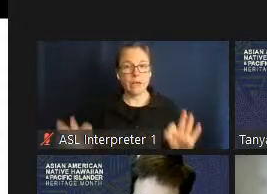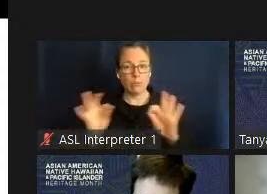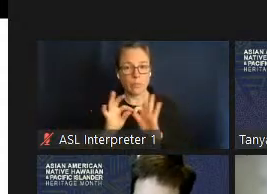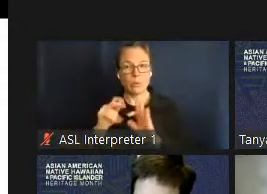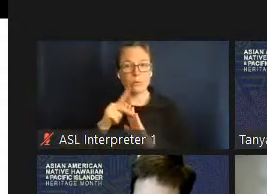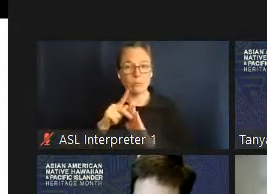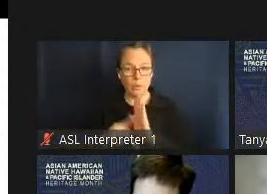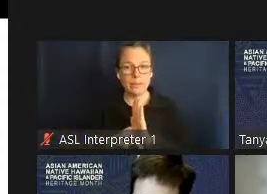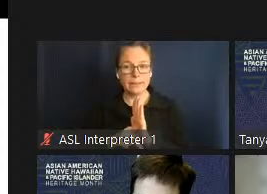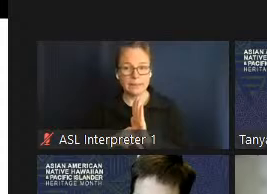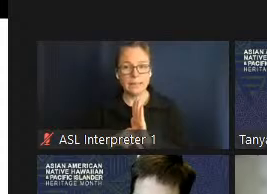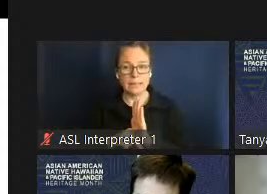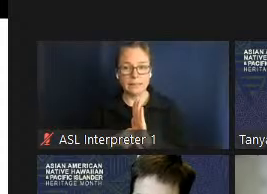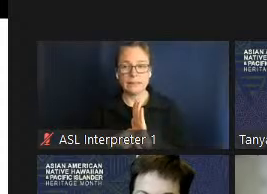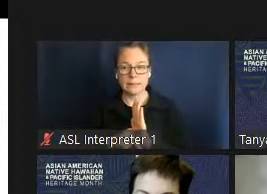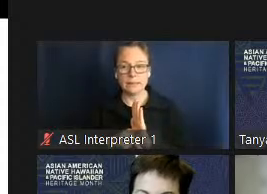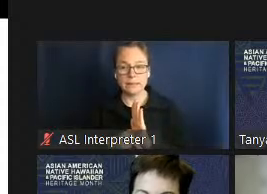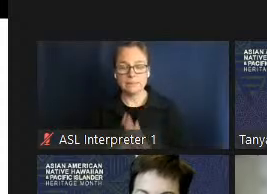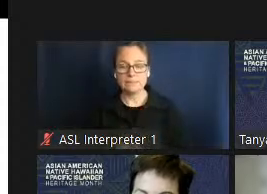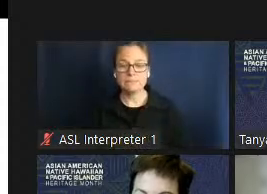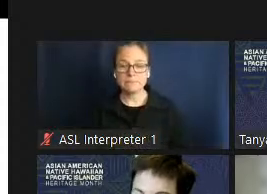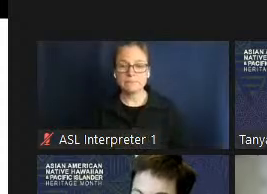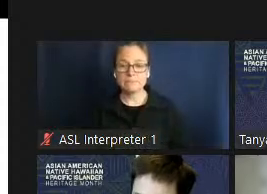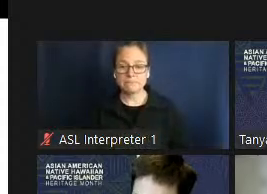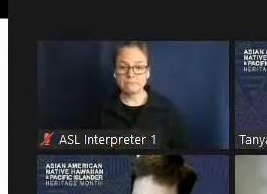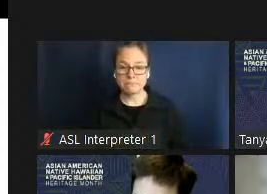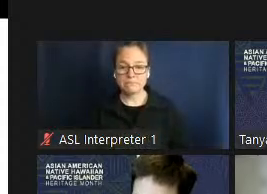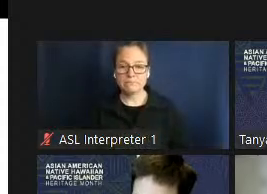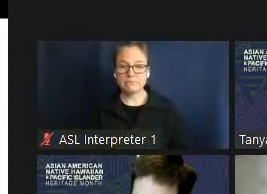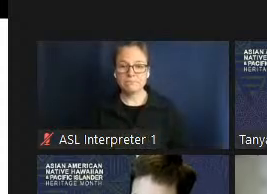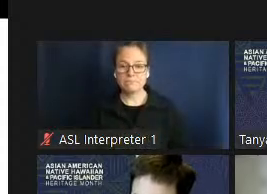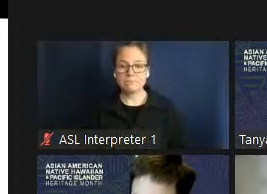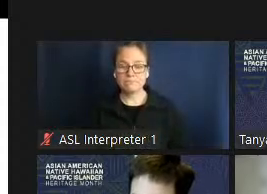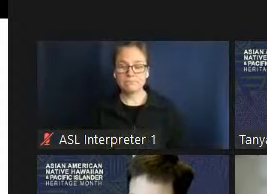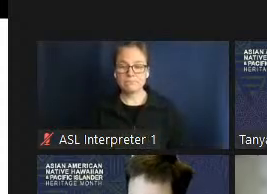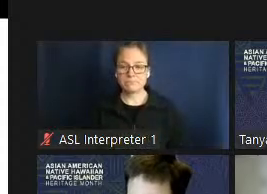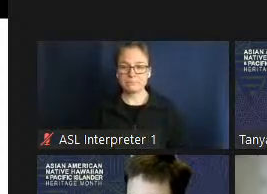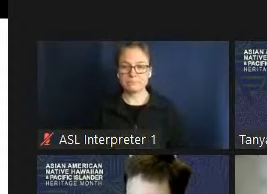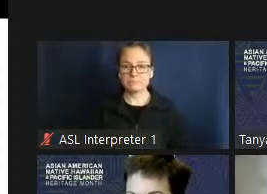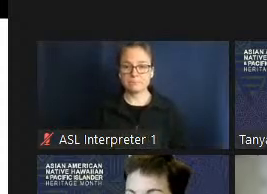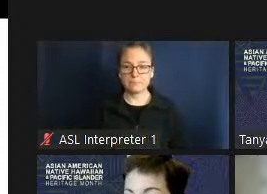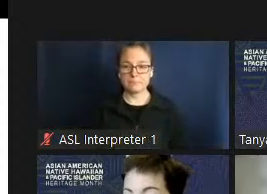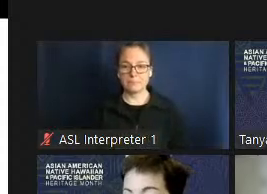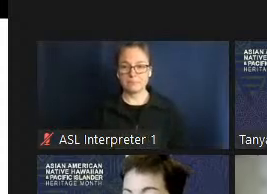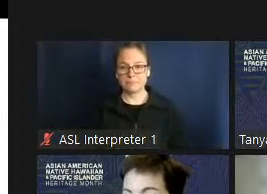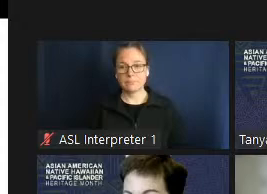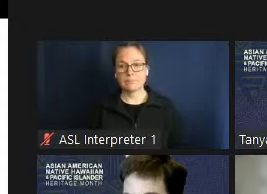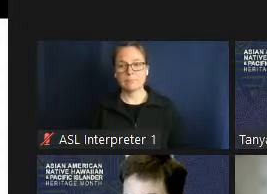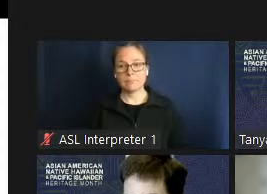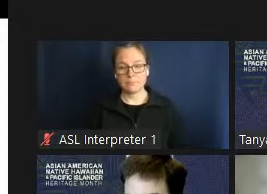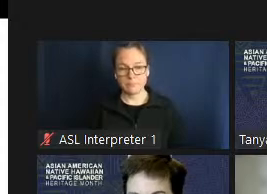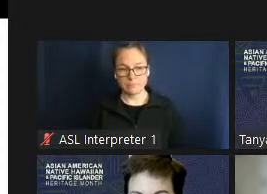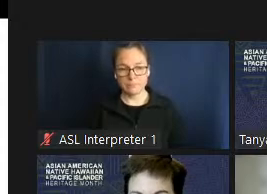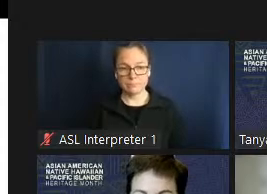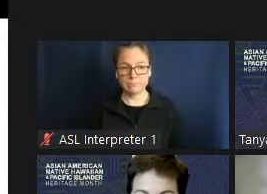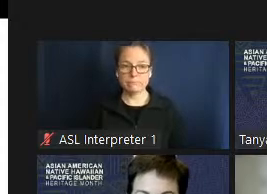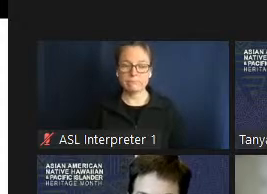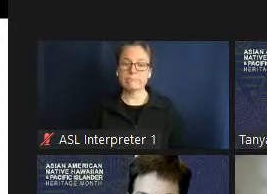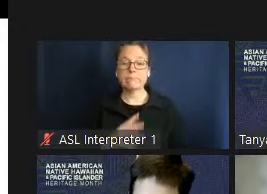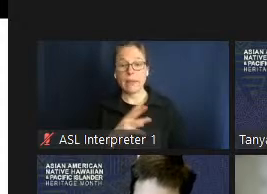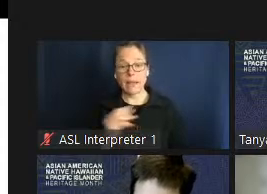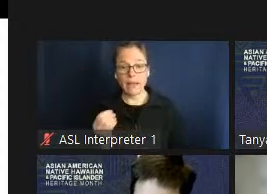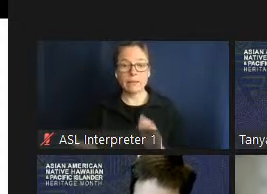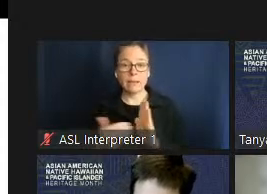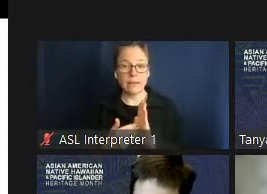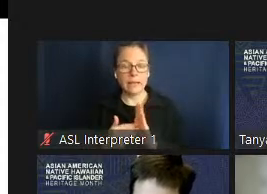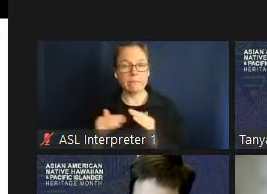that gets adopted in the county every year. And along with that, just want to reiterate that equity is